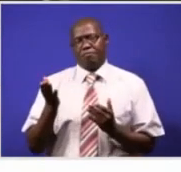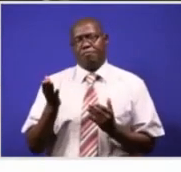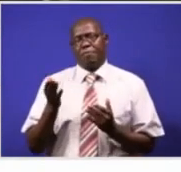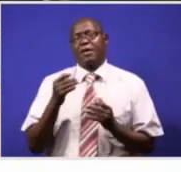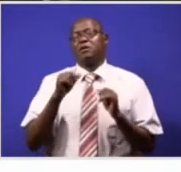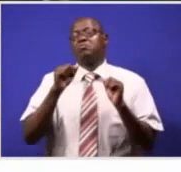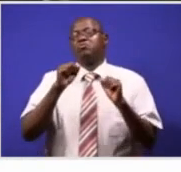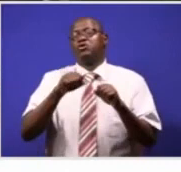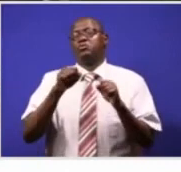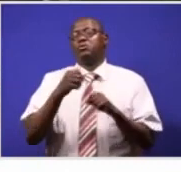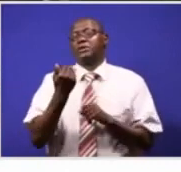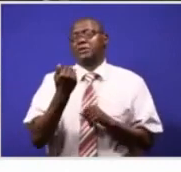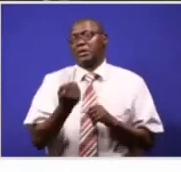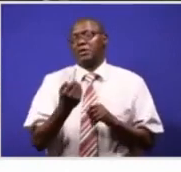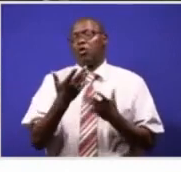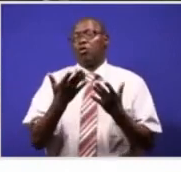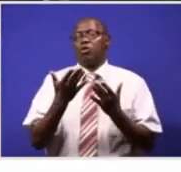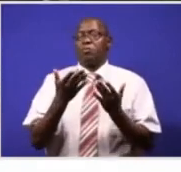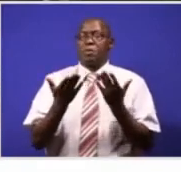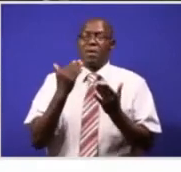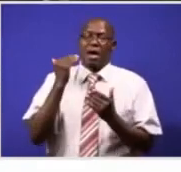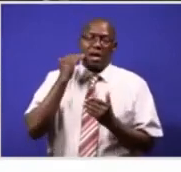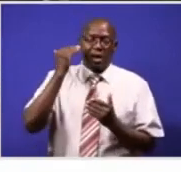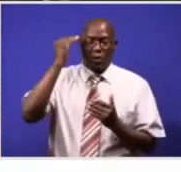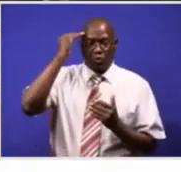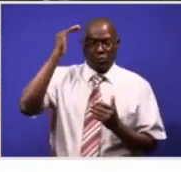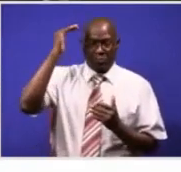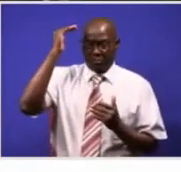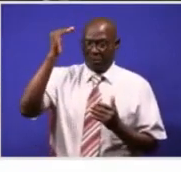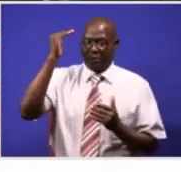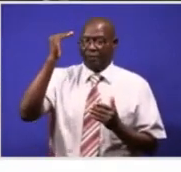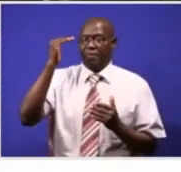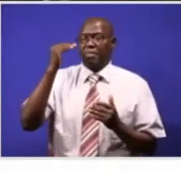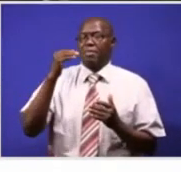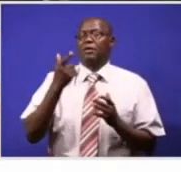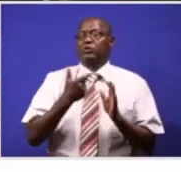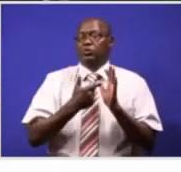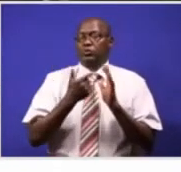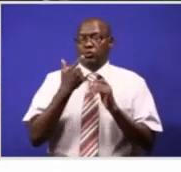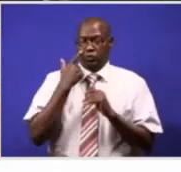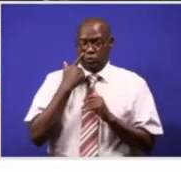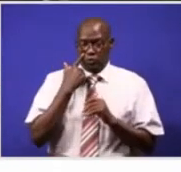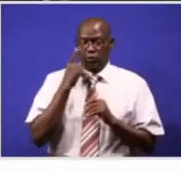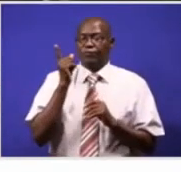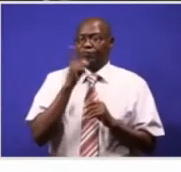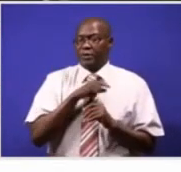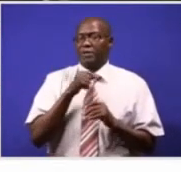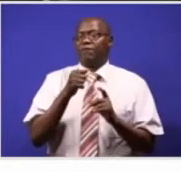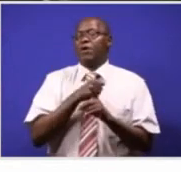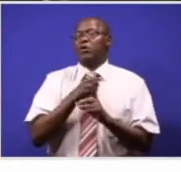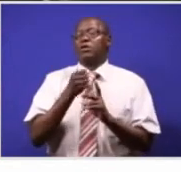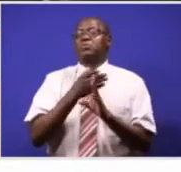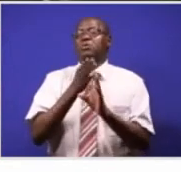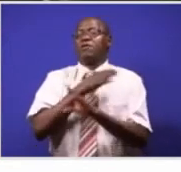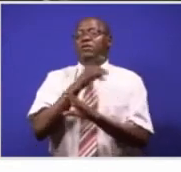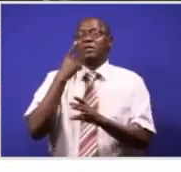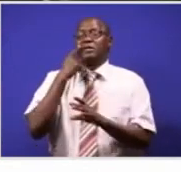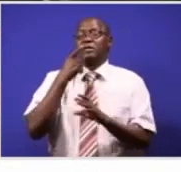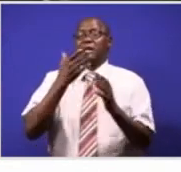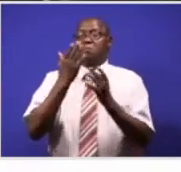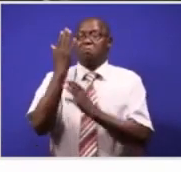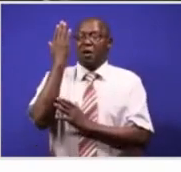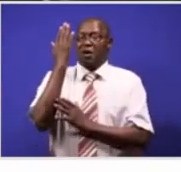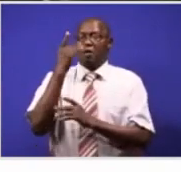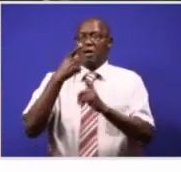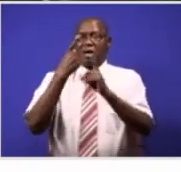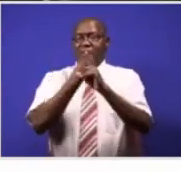a child or even an adult who has been exposed to violence before, seeing weapons being carried,